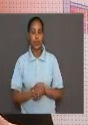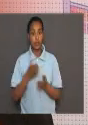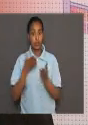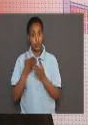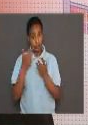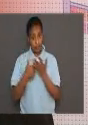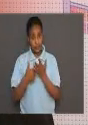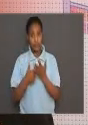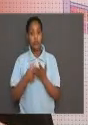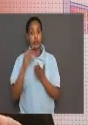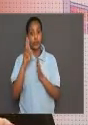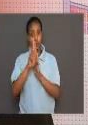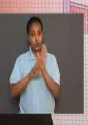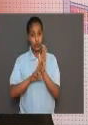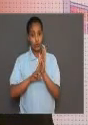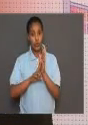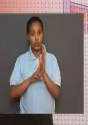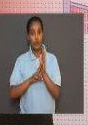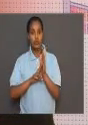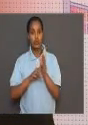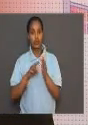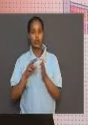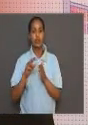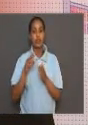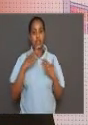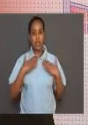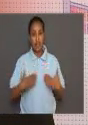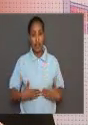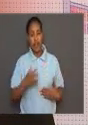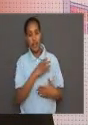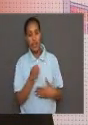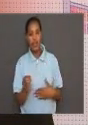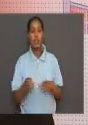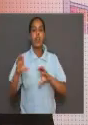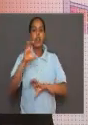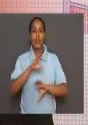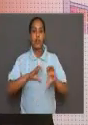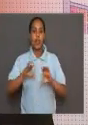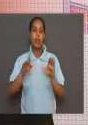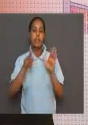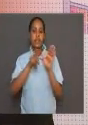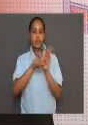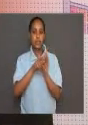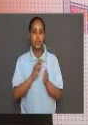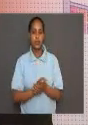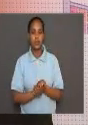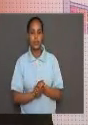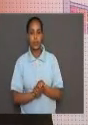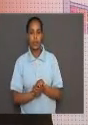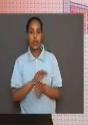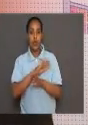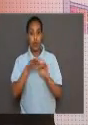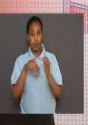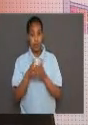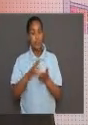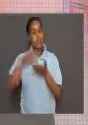Throughout this unit, we will be drawing on physical and chemical principles that we have